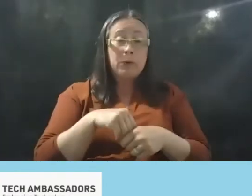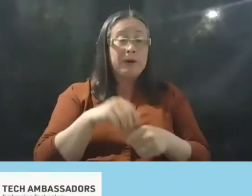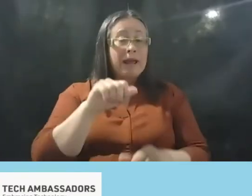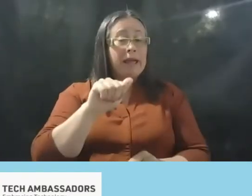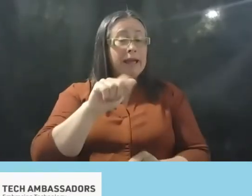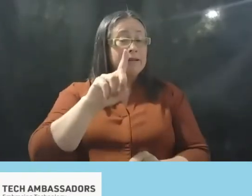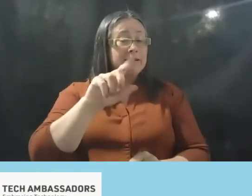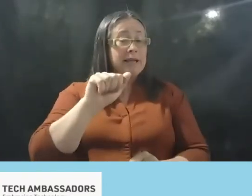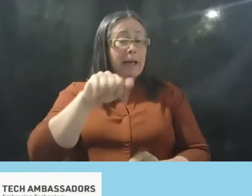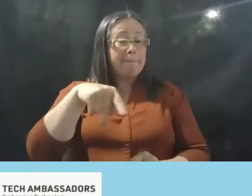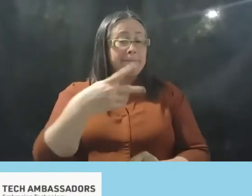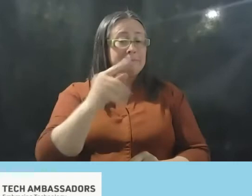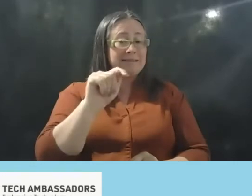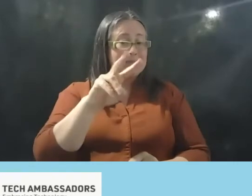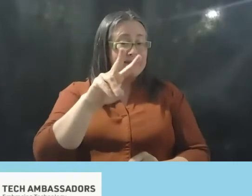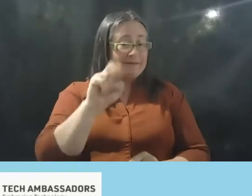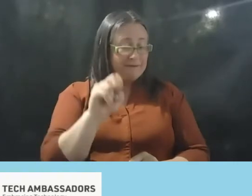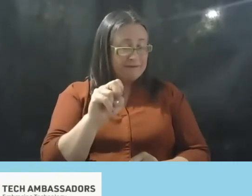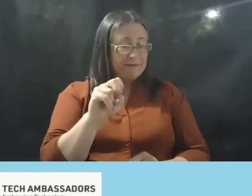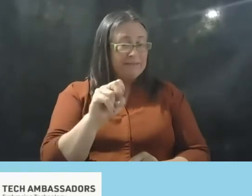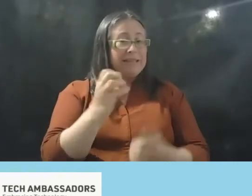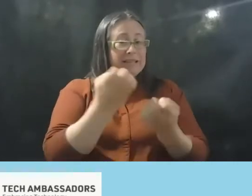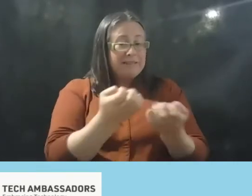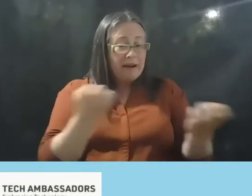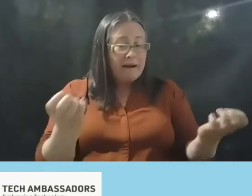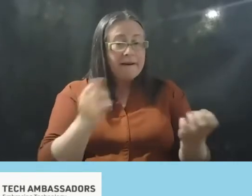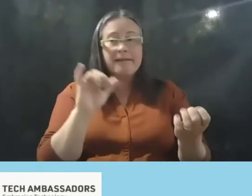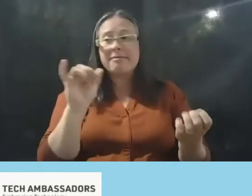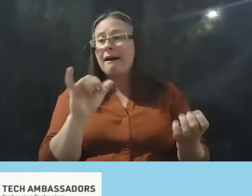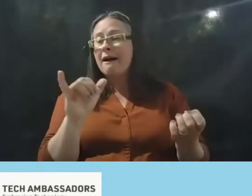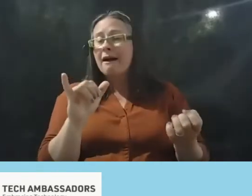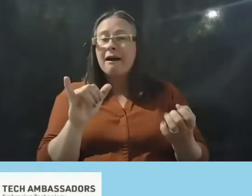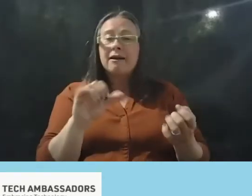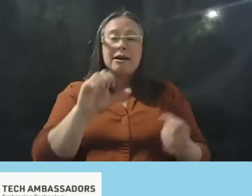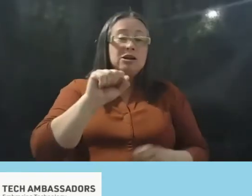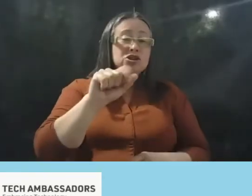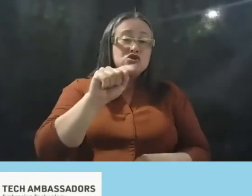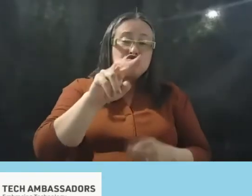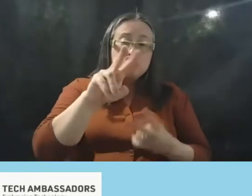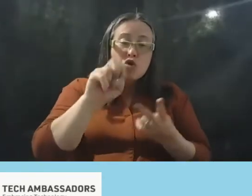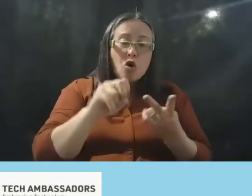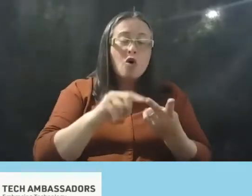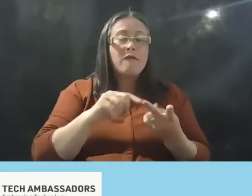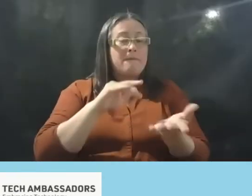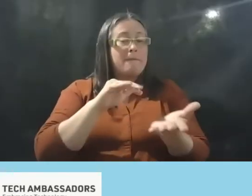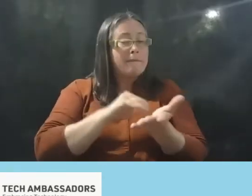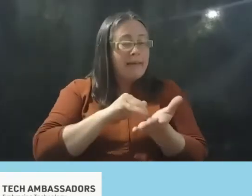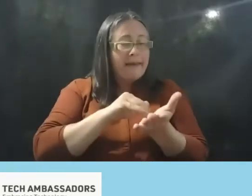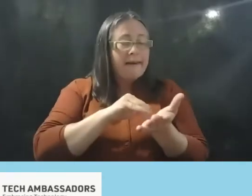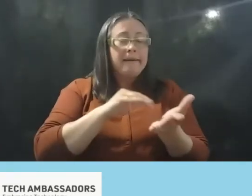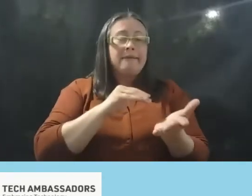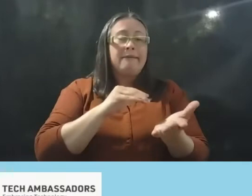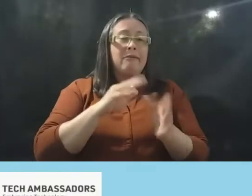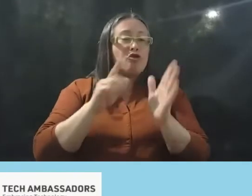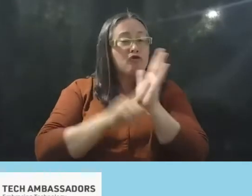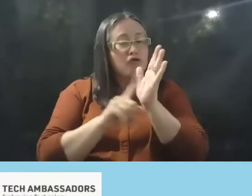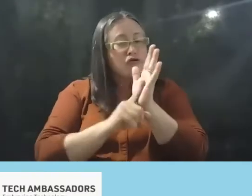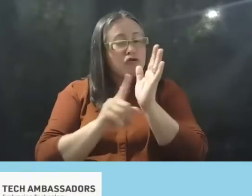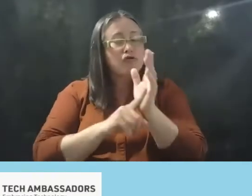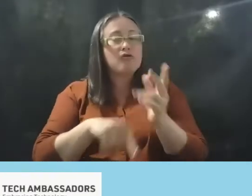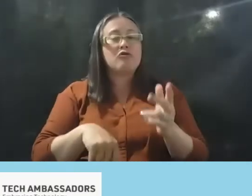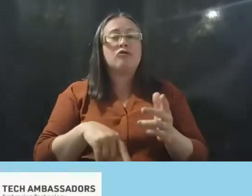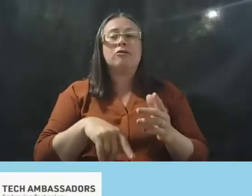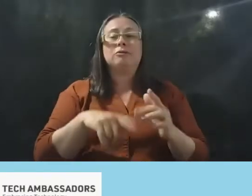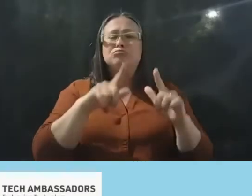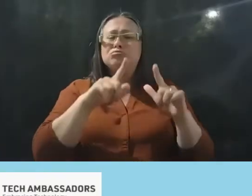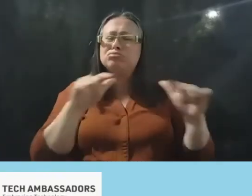devices. You know, we've got things like induction stoves or medication dispensers, med alert devices that are specifically made for people with